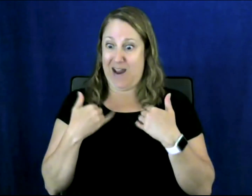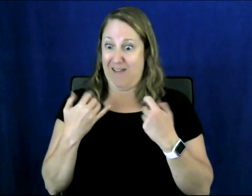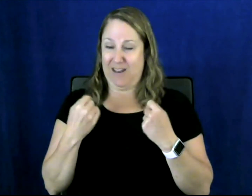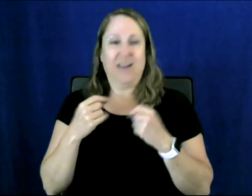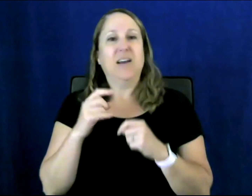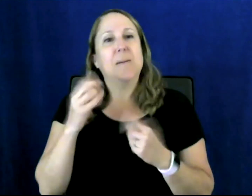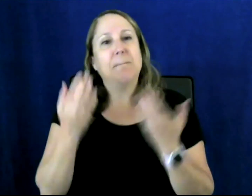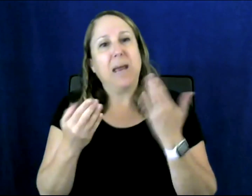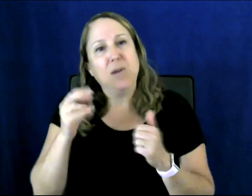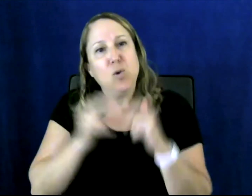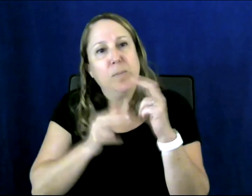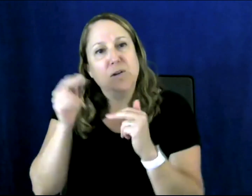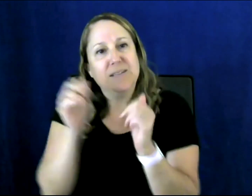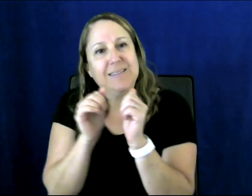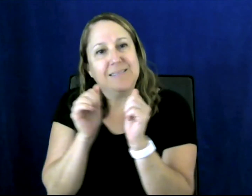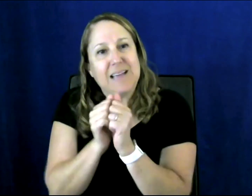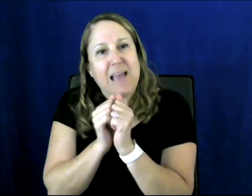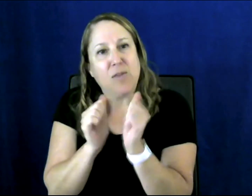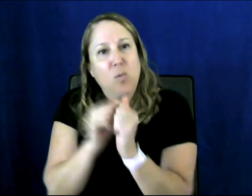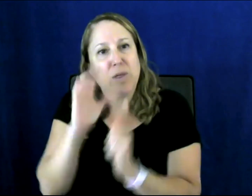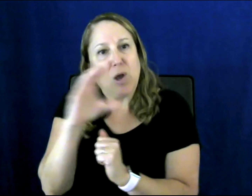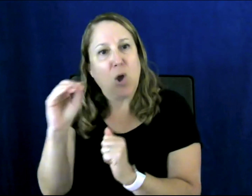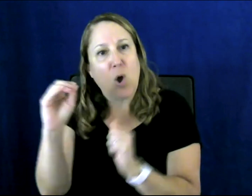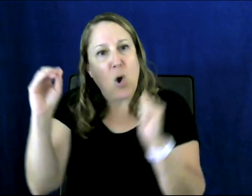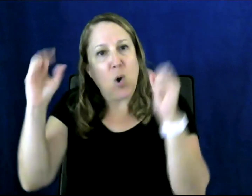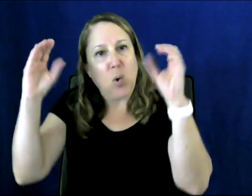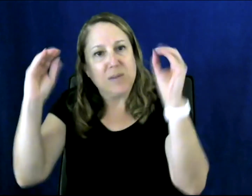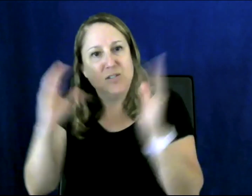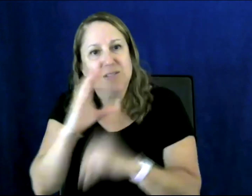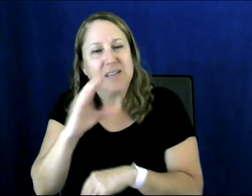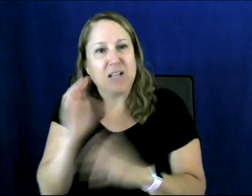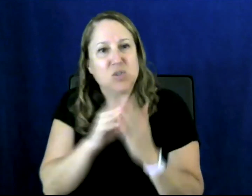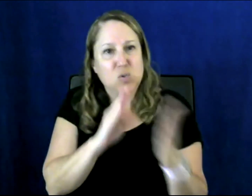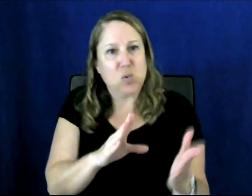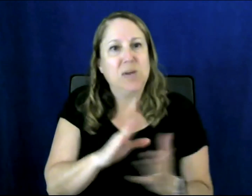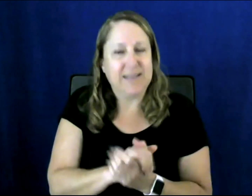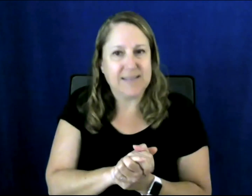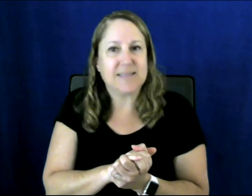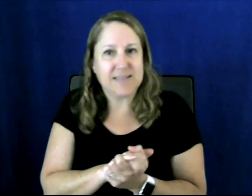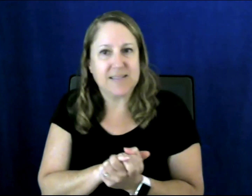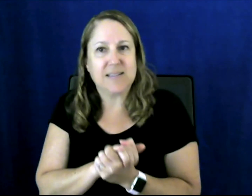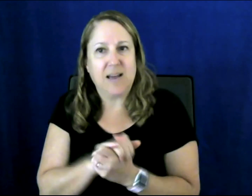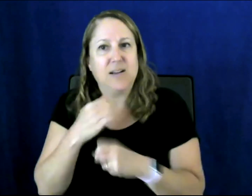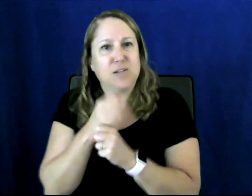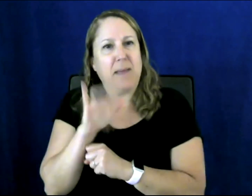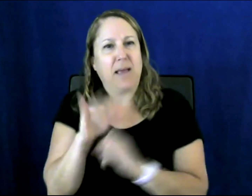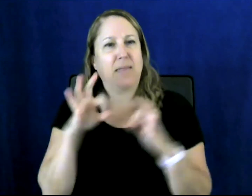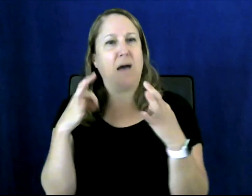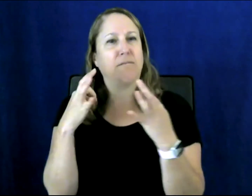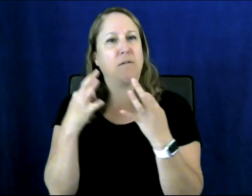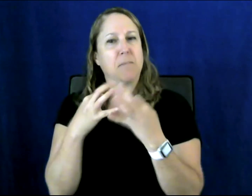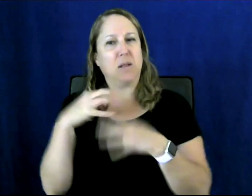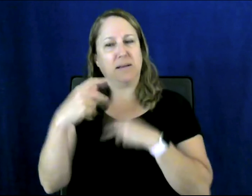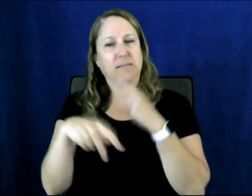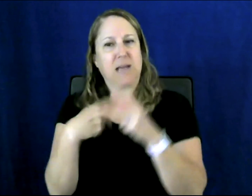your students, what might be a model for you that does something similar, that makes that familial kind of reflective collegial